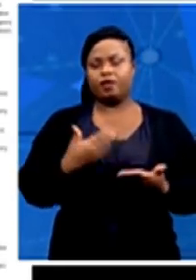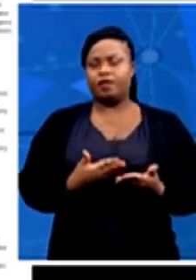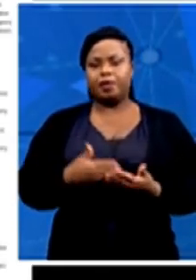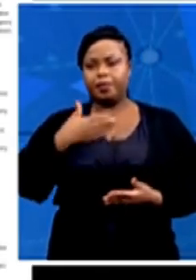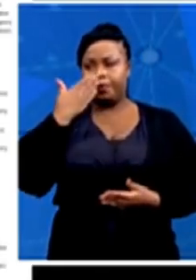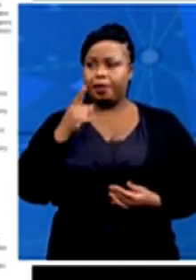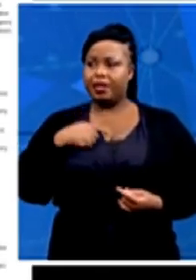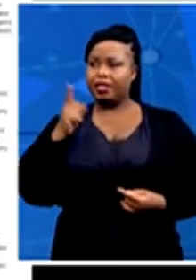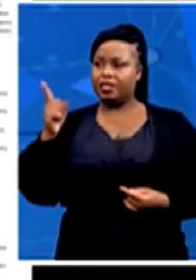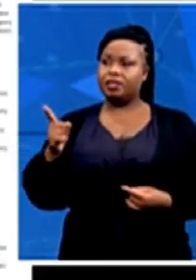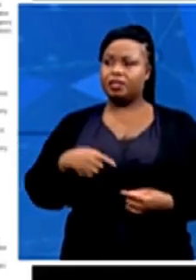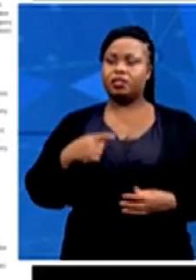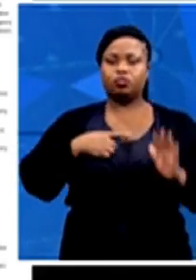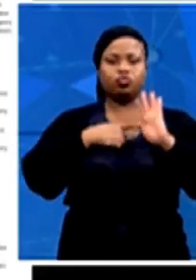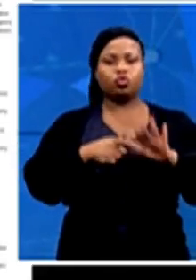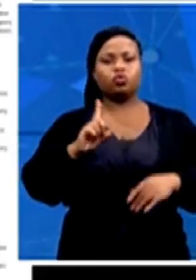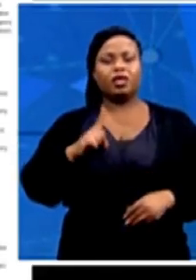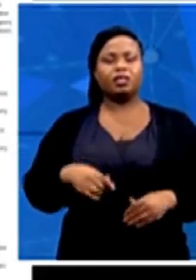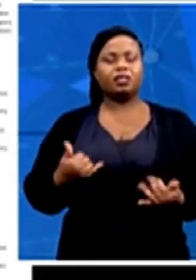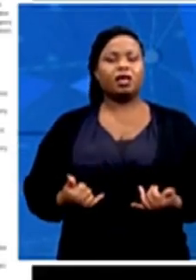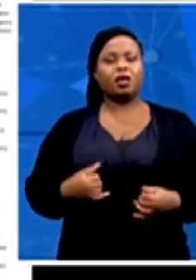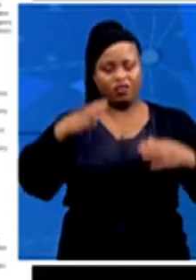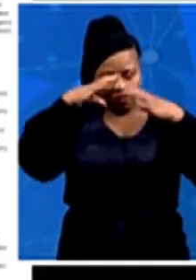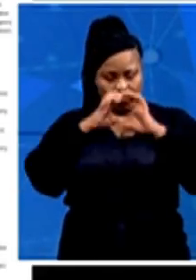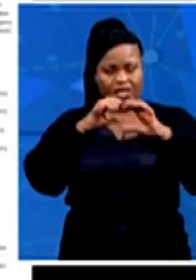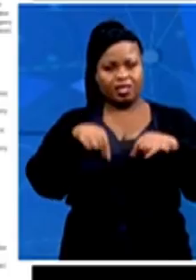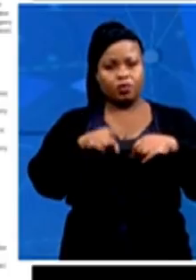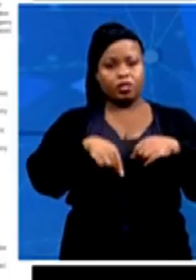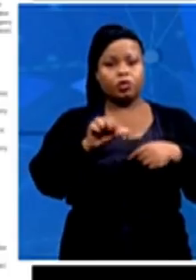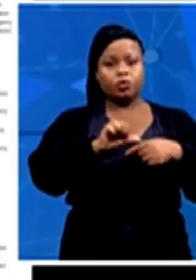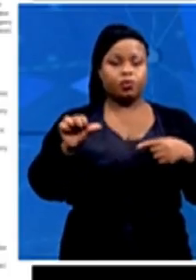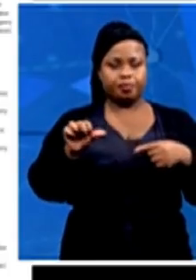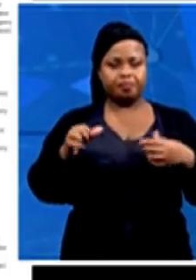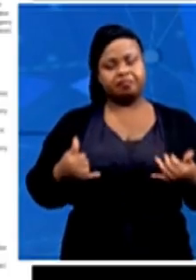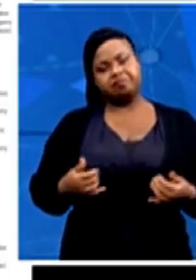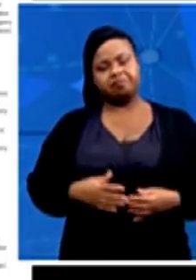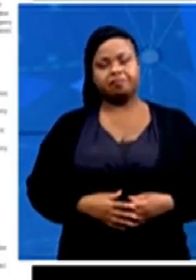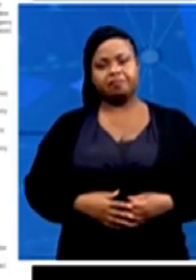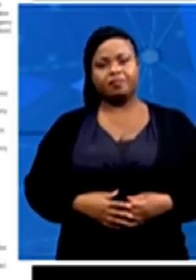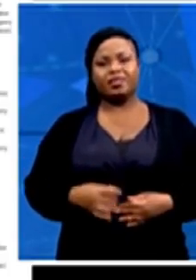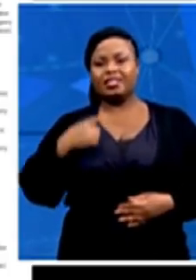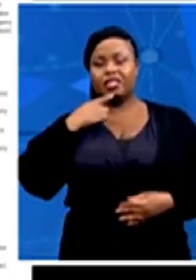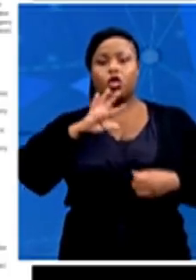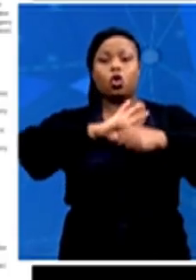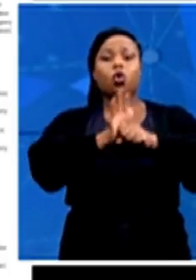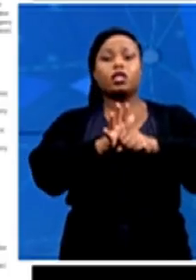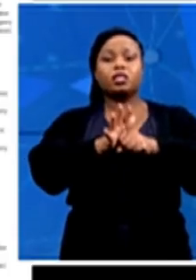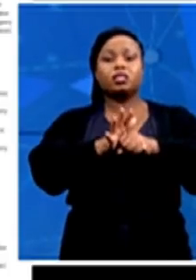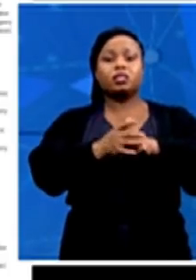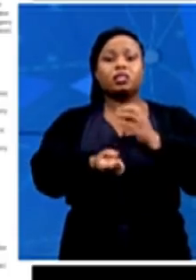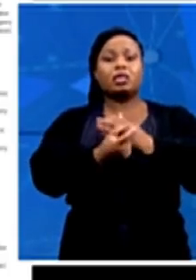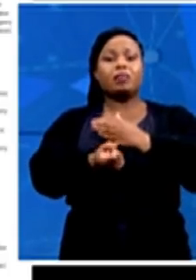in COVID this week, actually, there's more COVID particles in the wastewater per